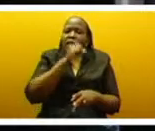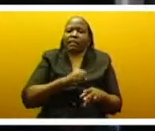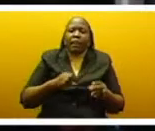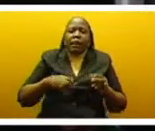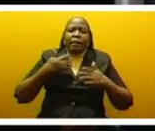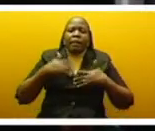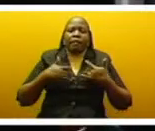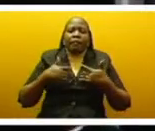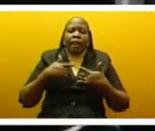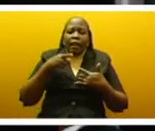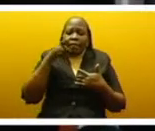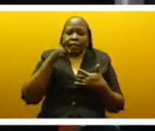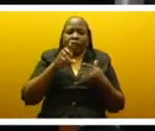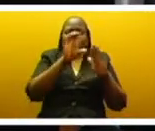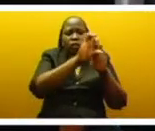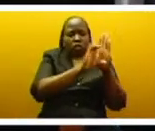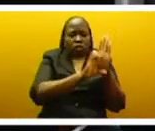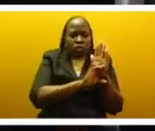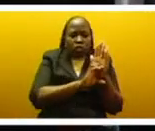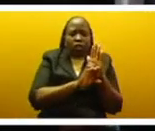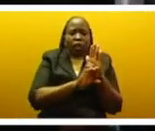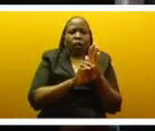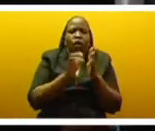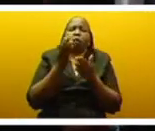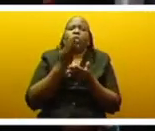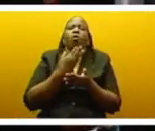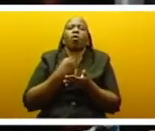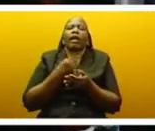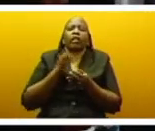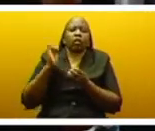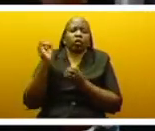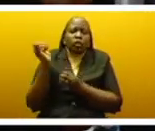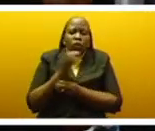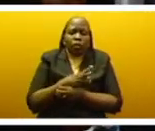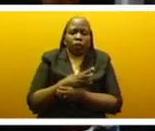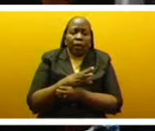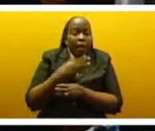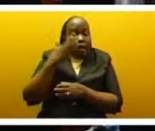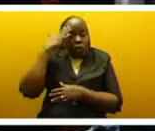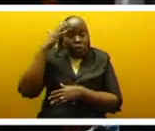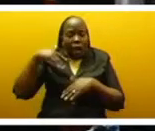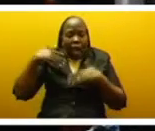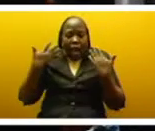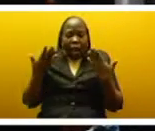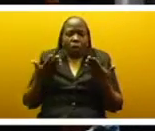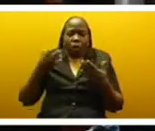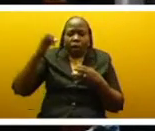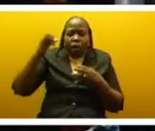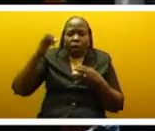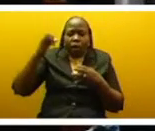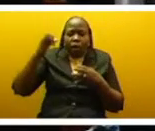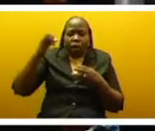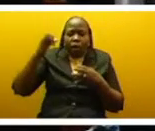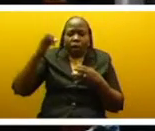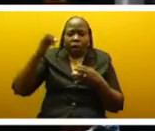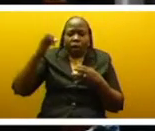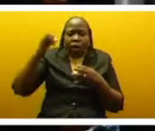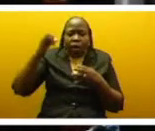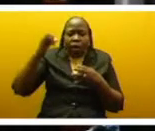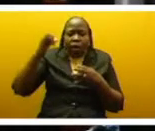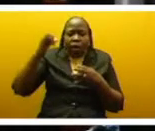Constitution seeks to remedy. I don't know how much clearer it can get that what the